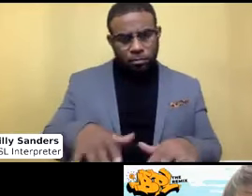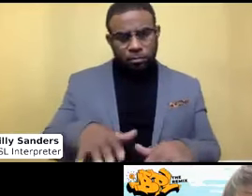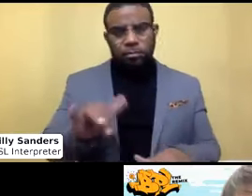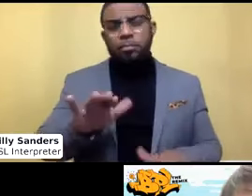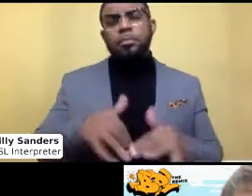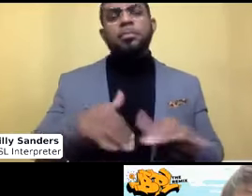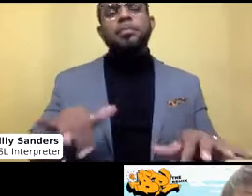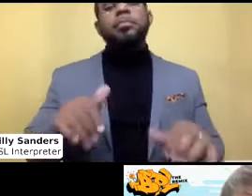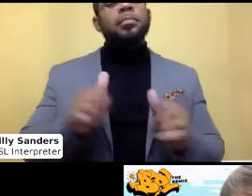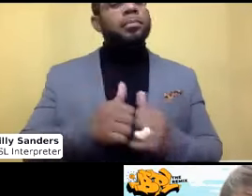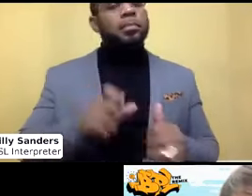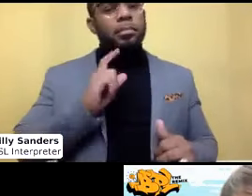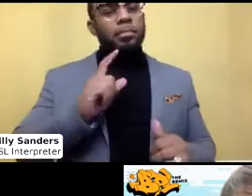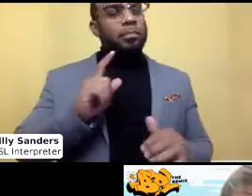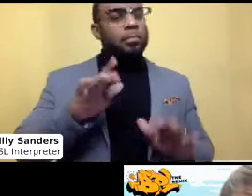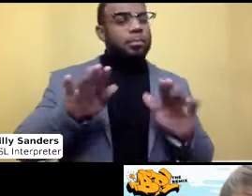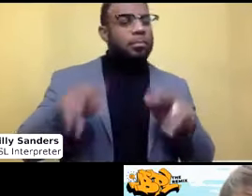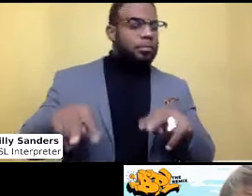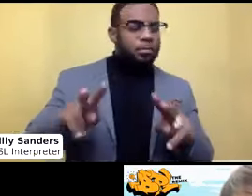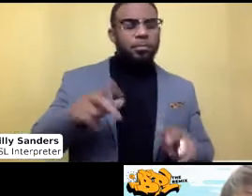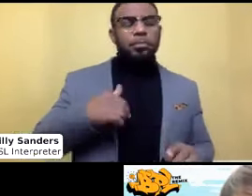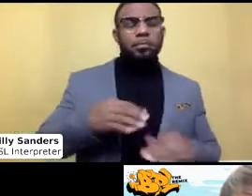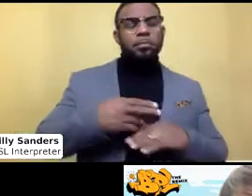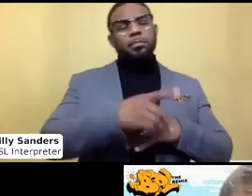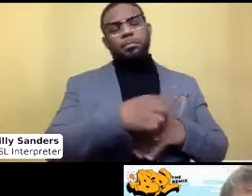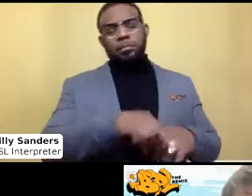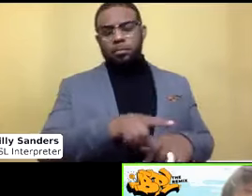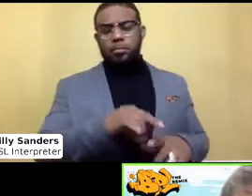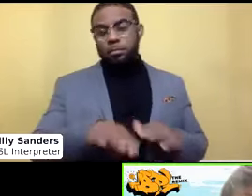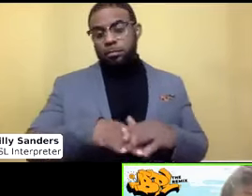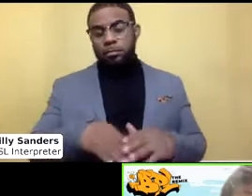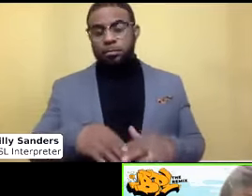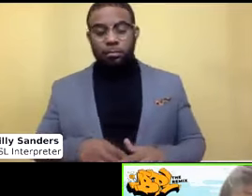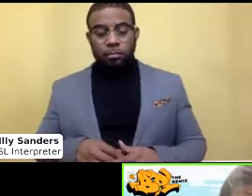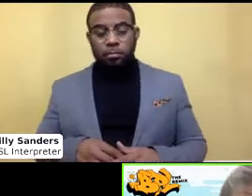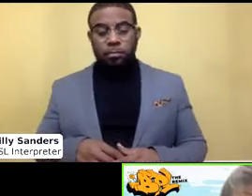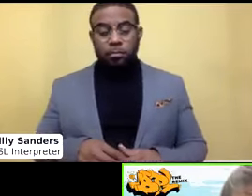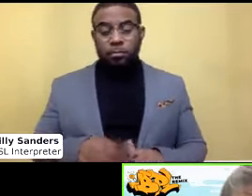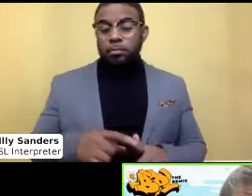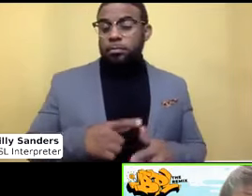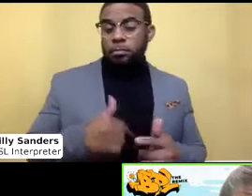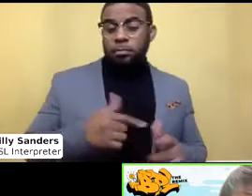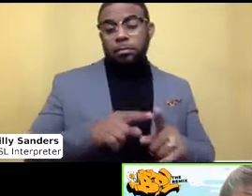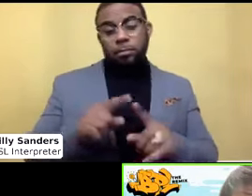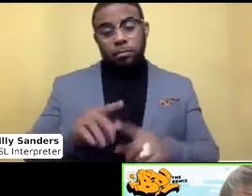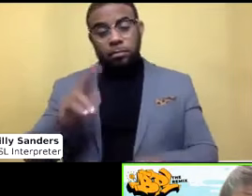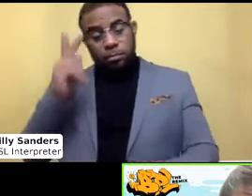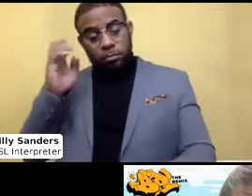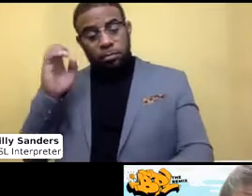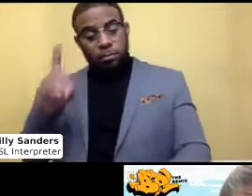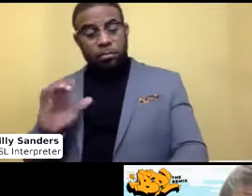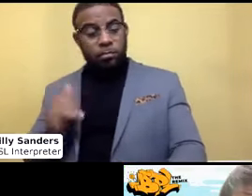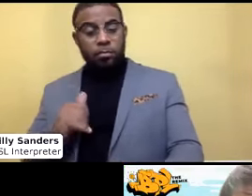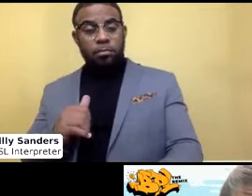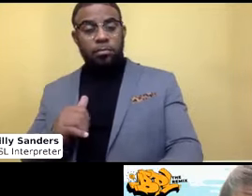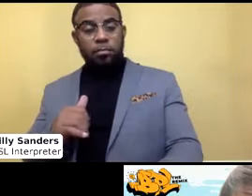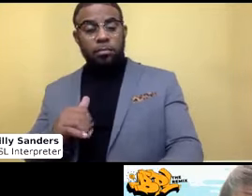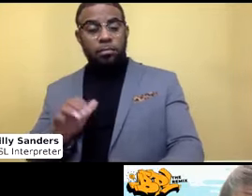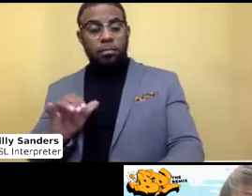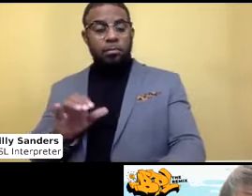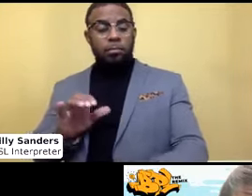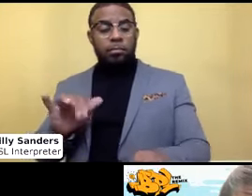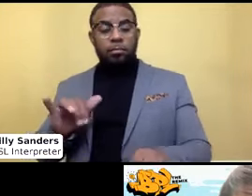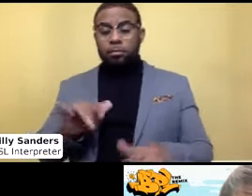how we do it without being paternalistic. We defer to them basically. Mm-hmm. And then we also politically educate ourselves. We need to do